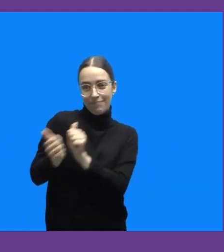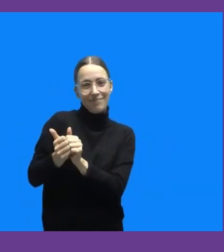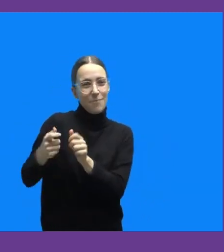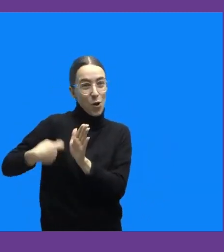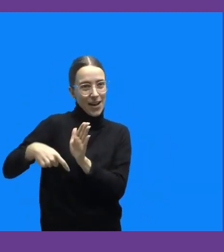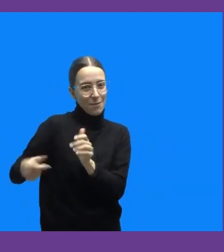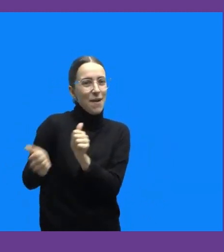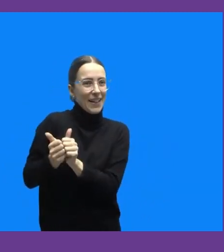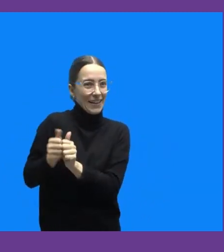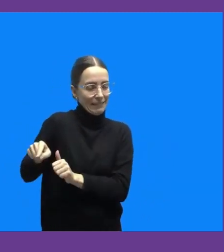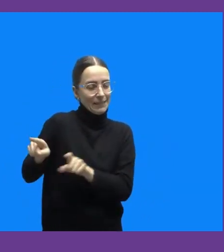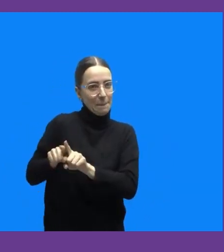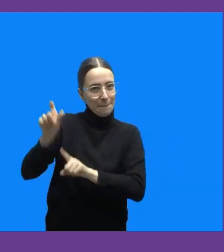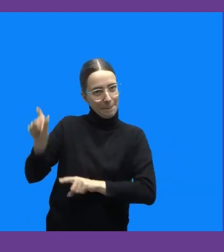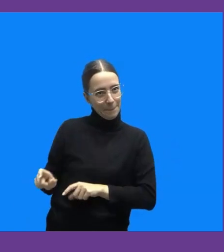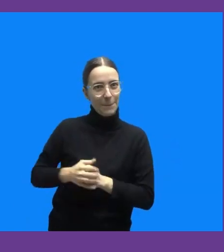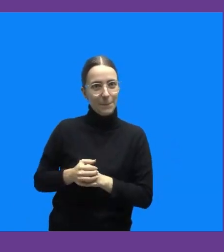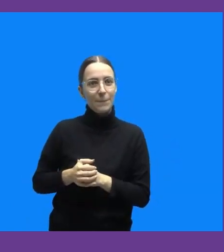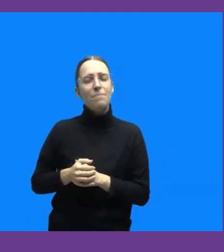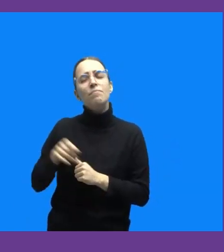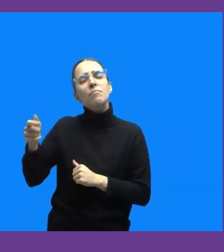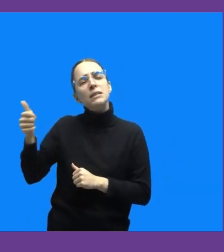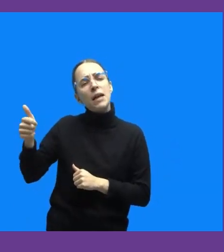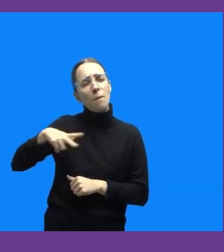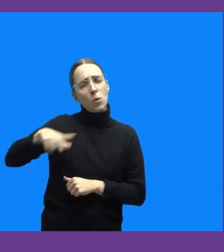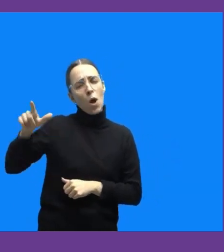us later a little bit more about the project.